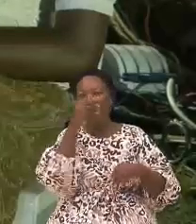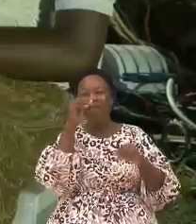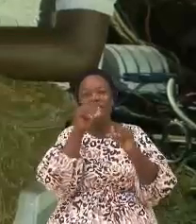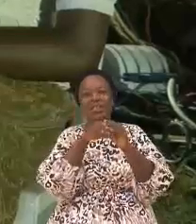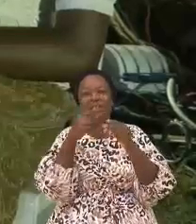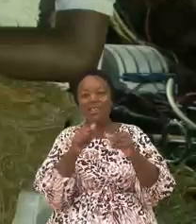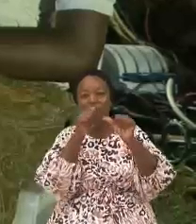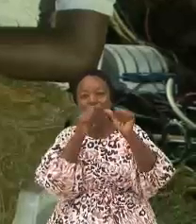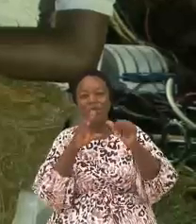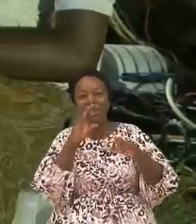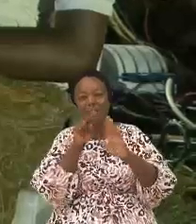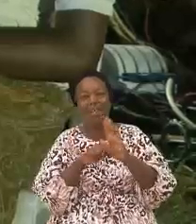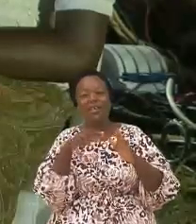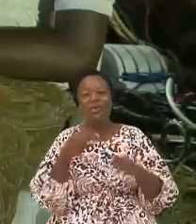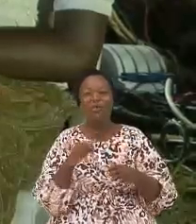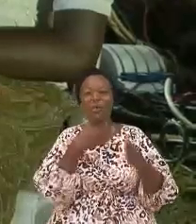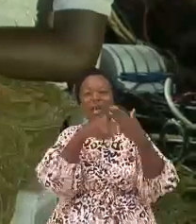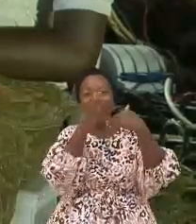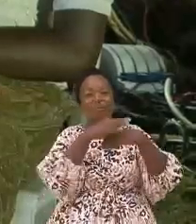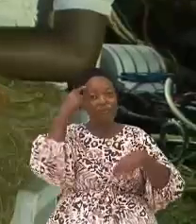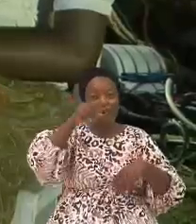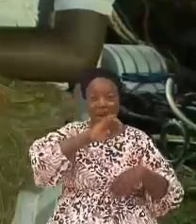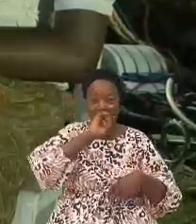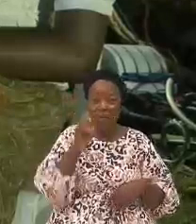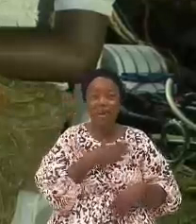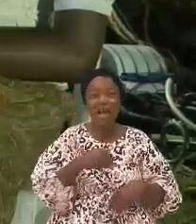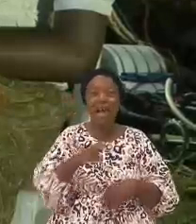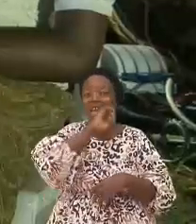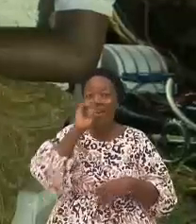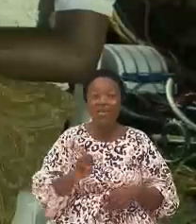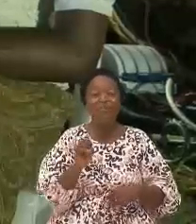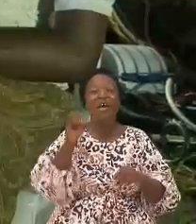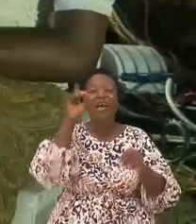close your eyes here, you open your eyes in the